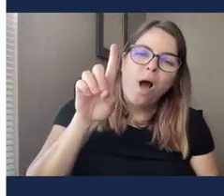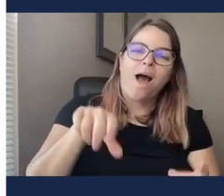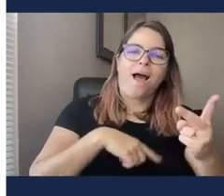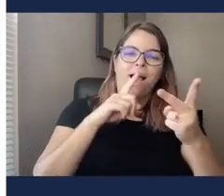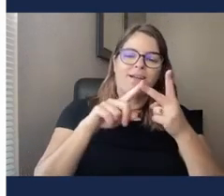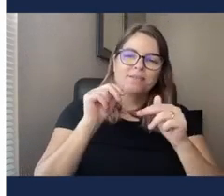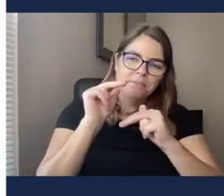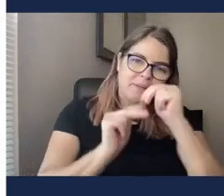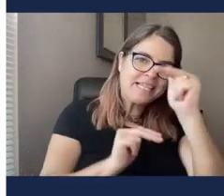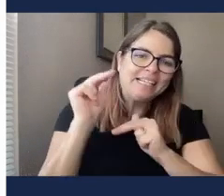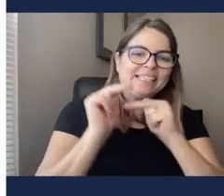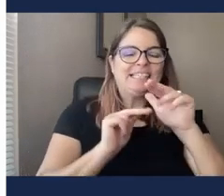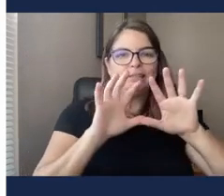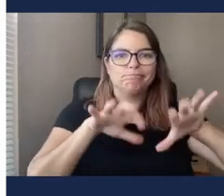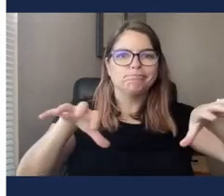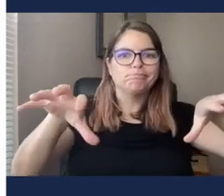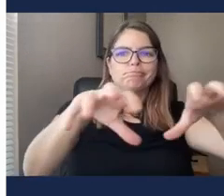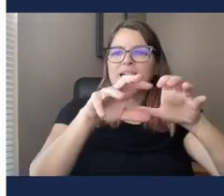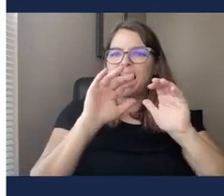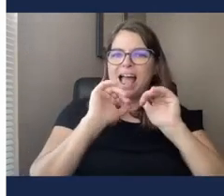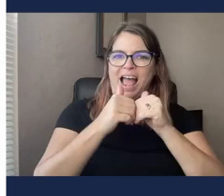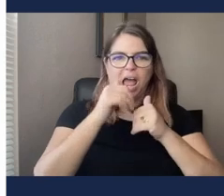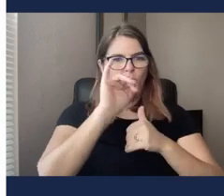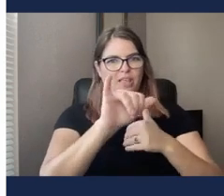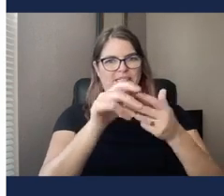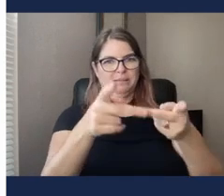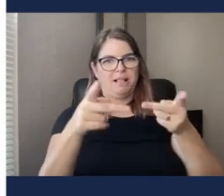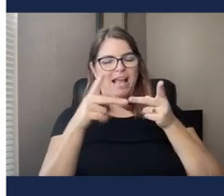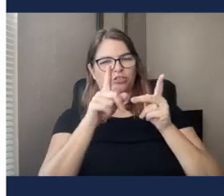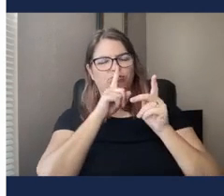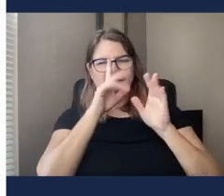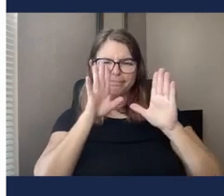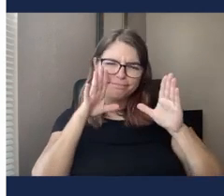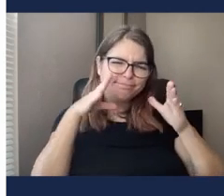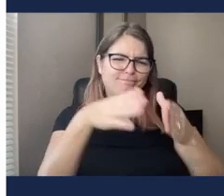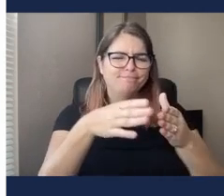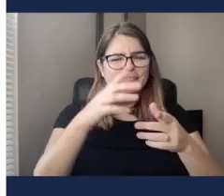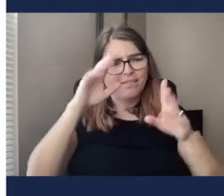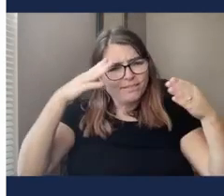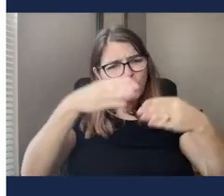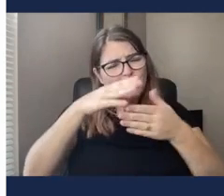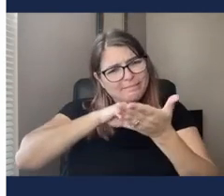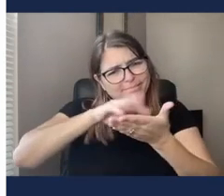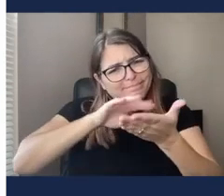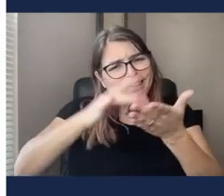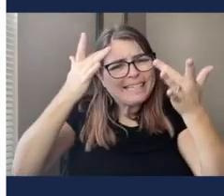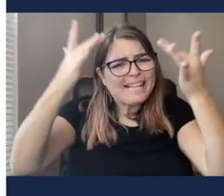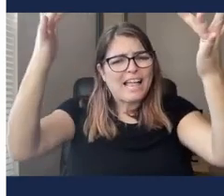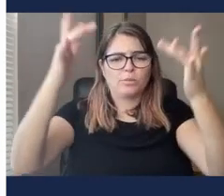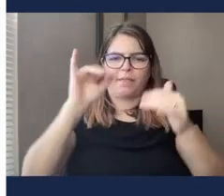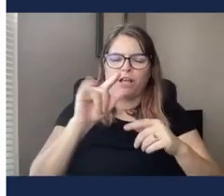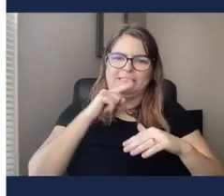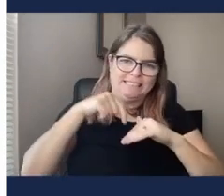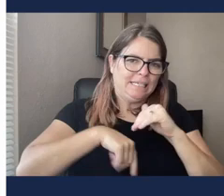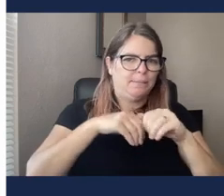fact that it's a place that is devoted to intellectual endeavor and something that is deep in my bones. It's